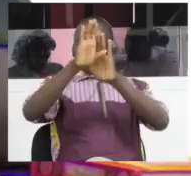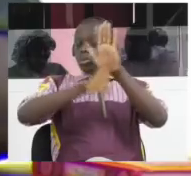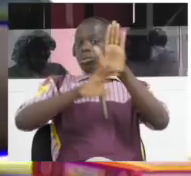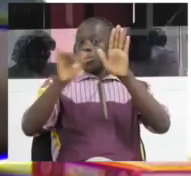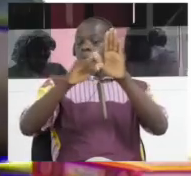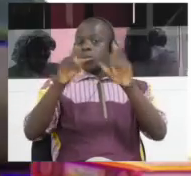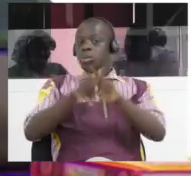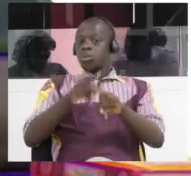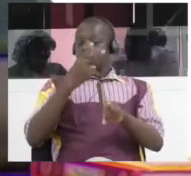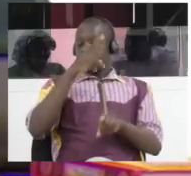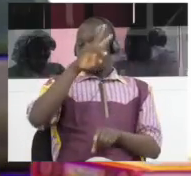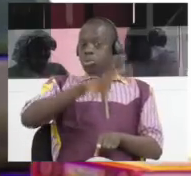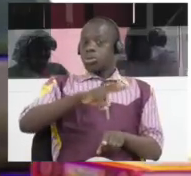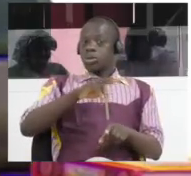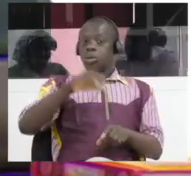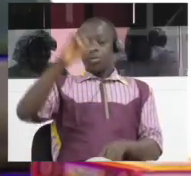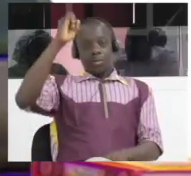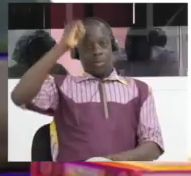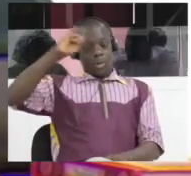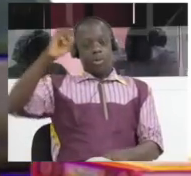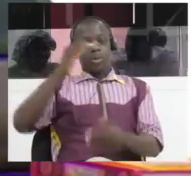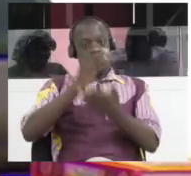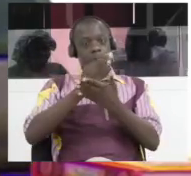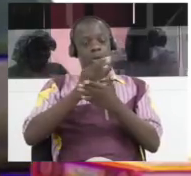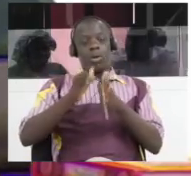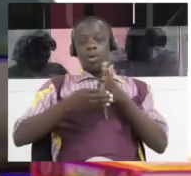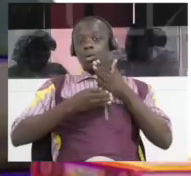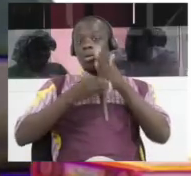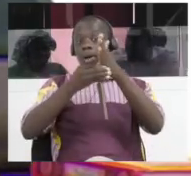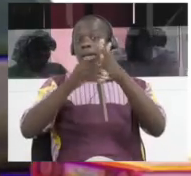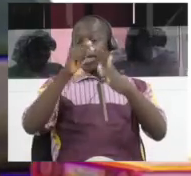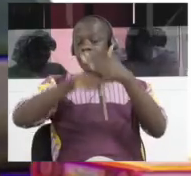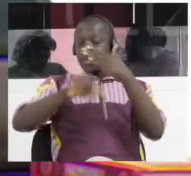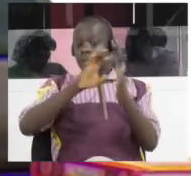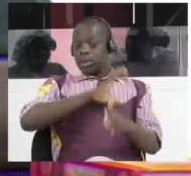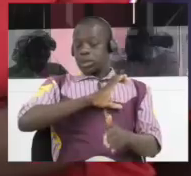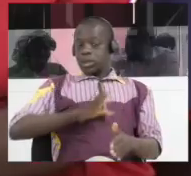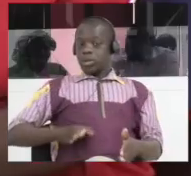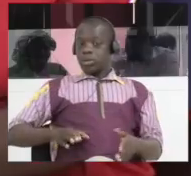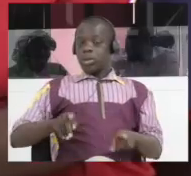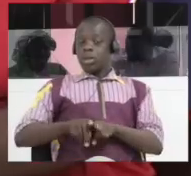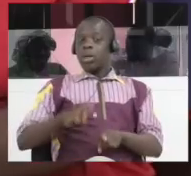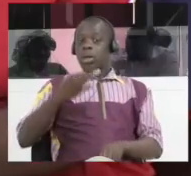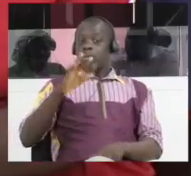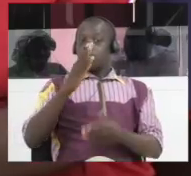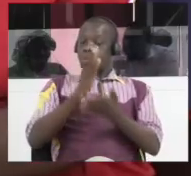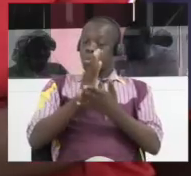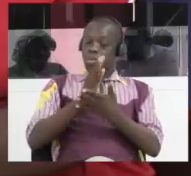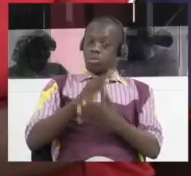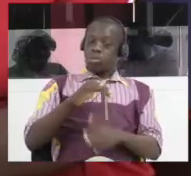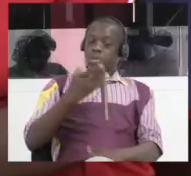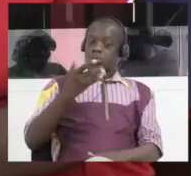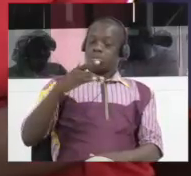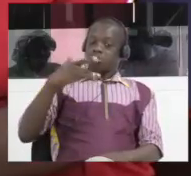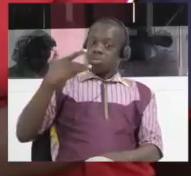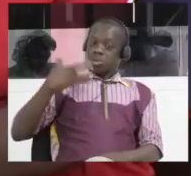constitution, which I later referred, you know, the president was then the commander-in-chief. And then even whereas he was a